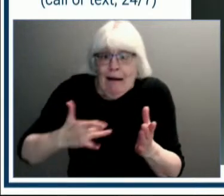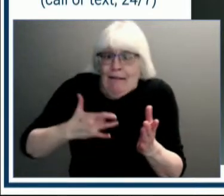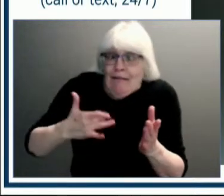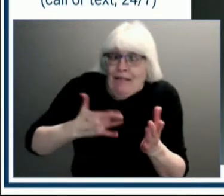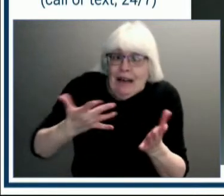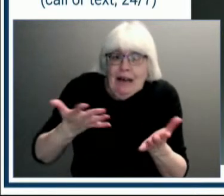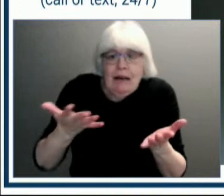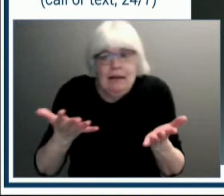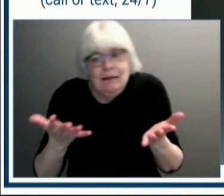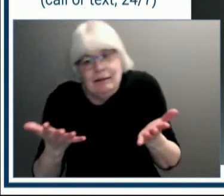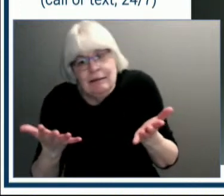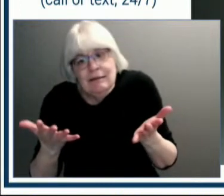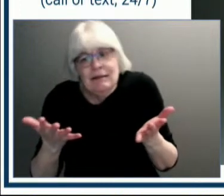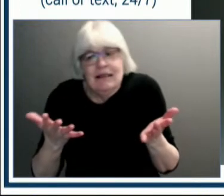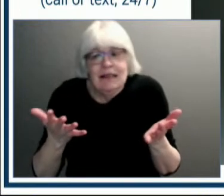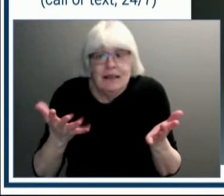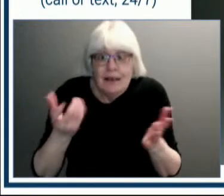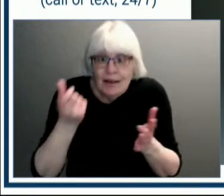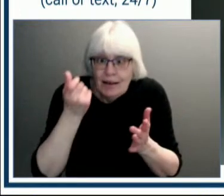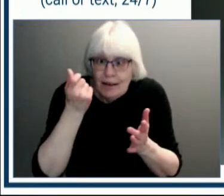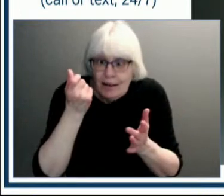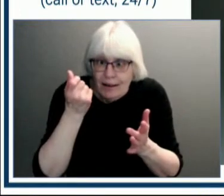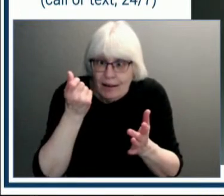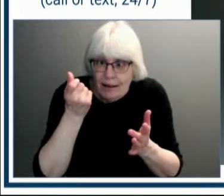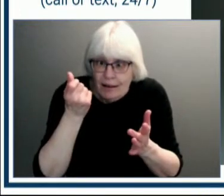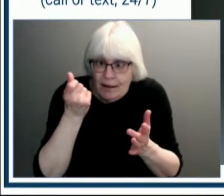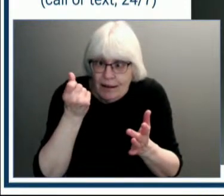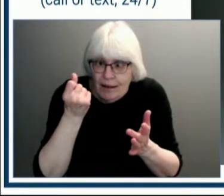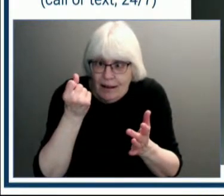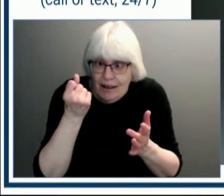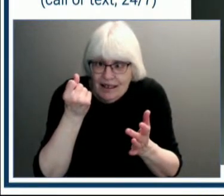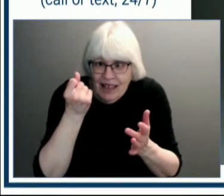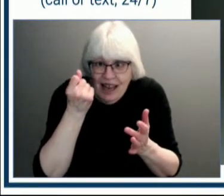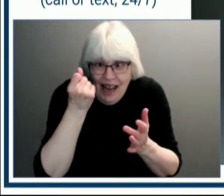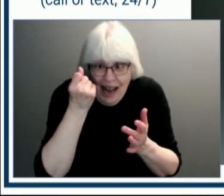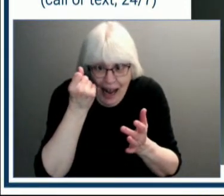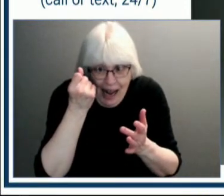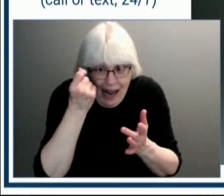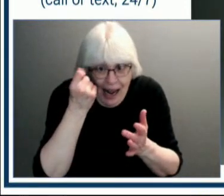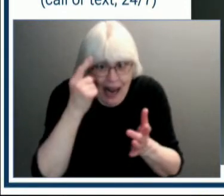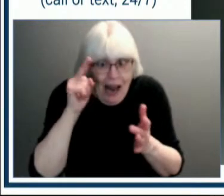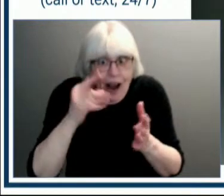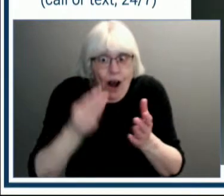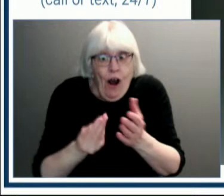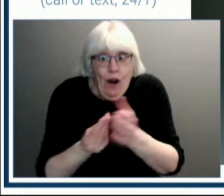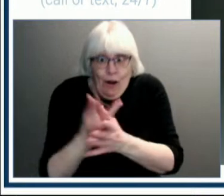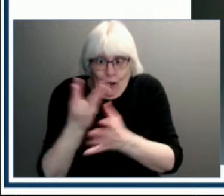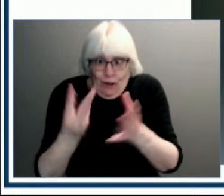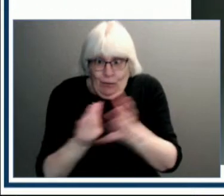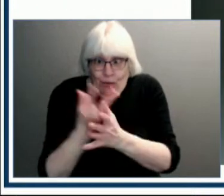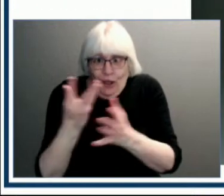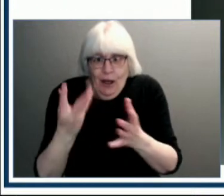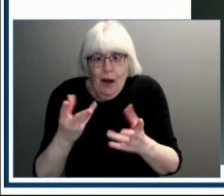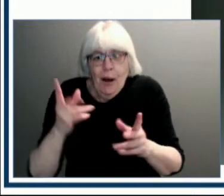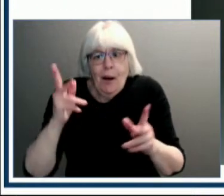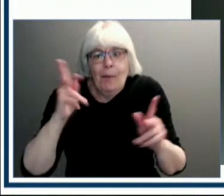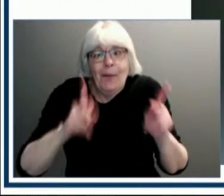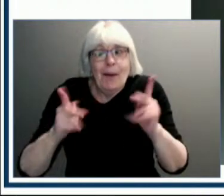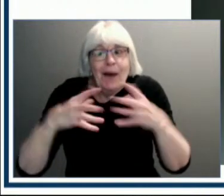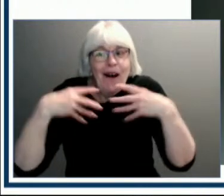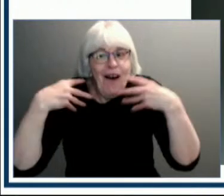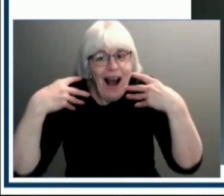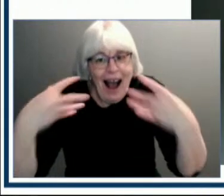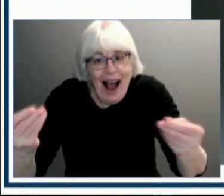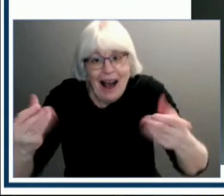vaccine coverage rates. Part of it is as we get, the spring that people are outdoors more, and we see natural